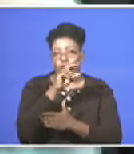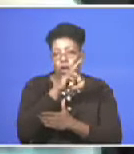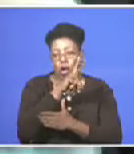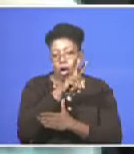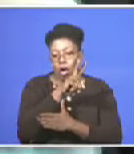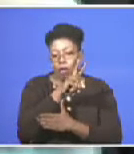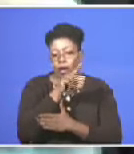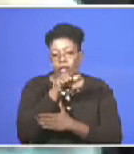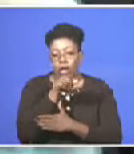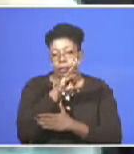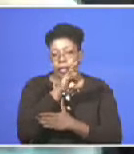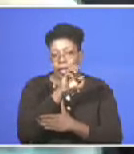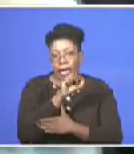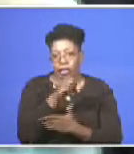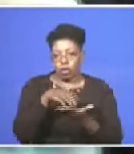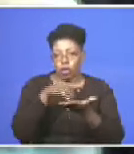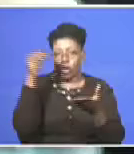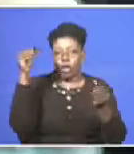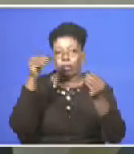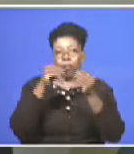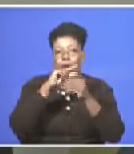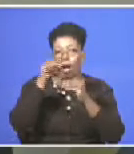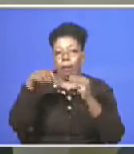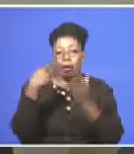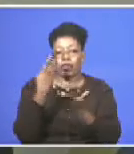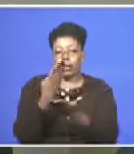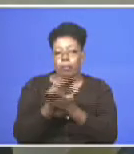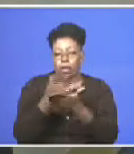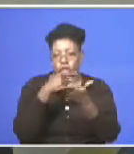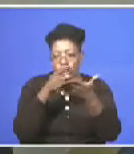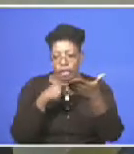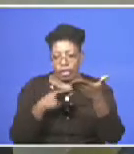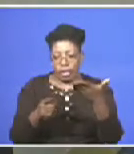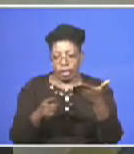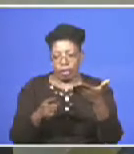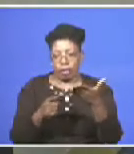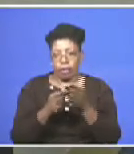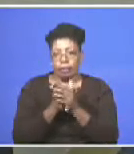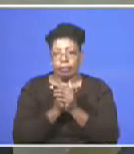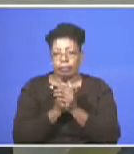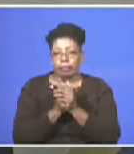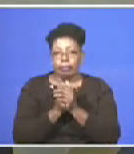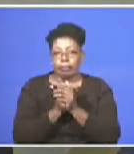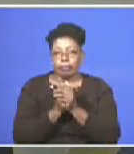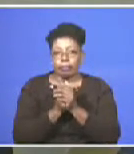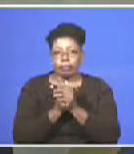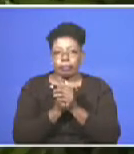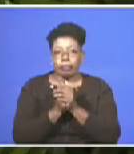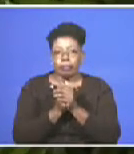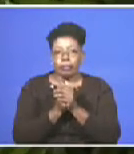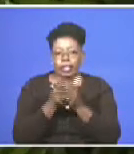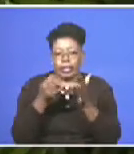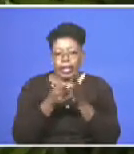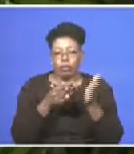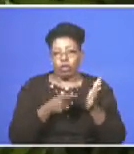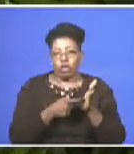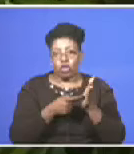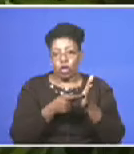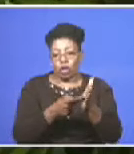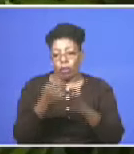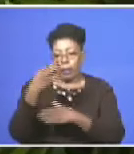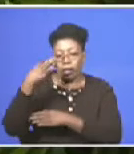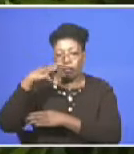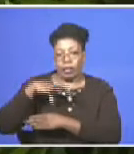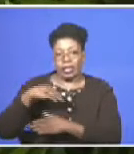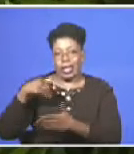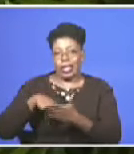www.bahamasbudget.gov.bs to learn more about the budget's details and non-technical language. It will show all of the benefits in the